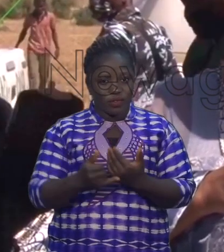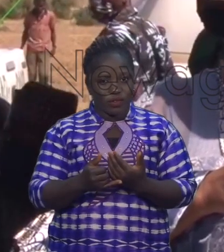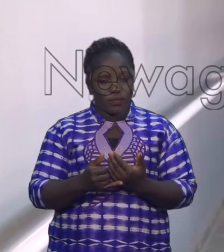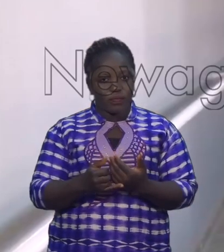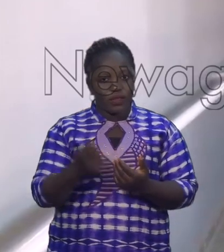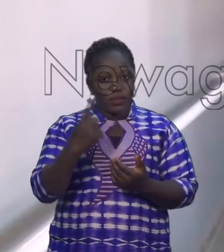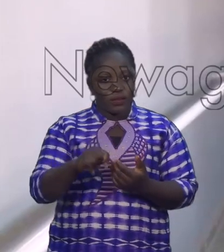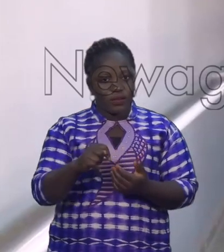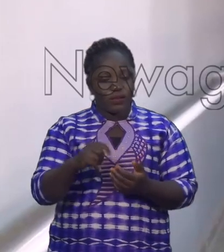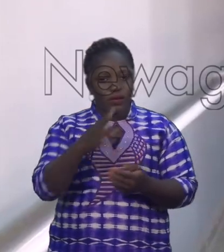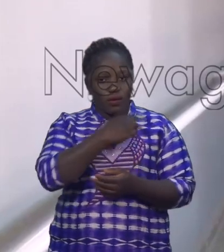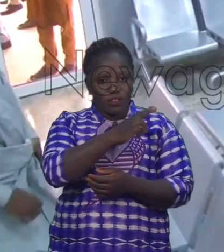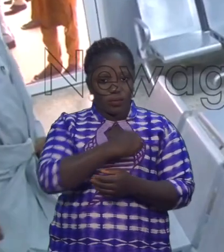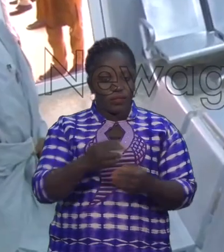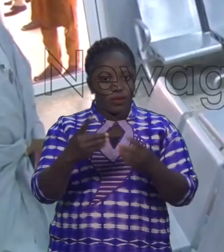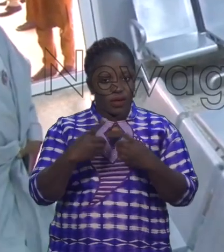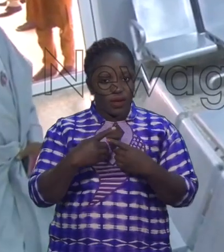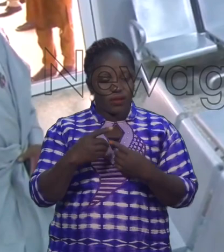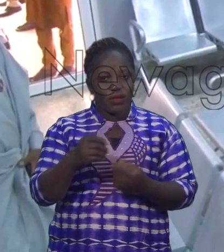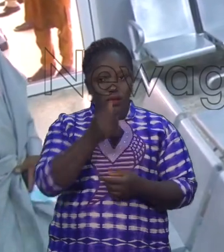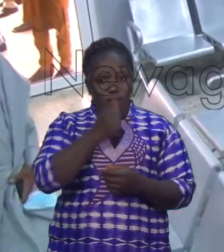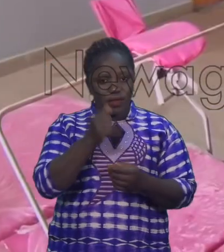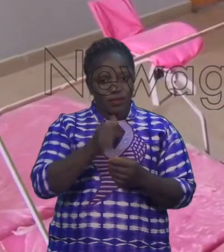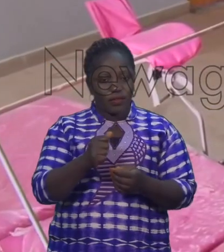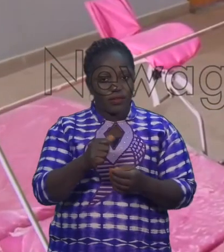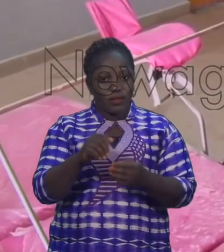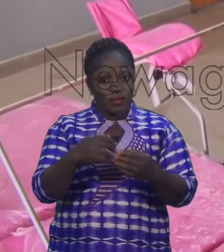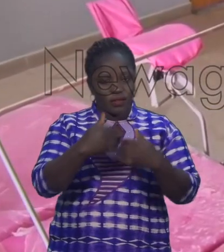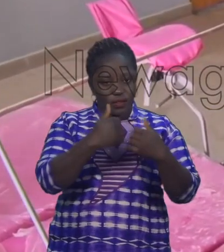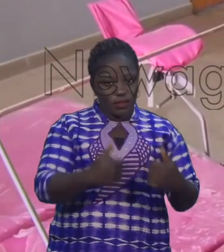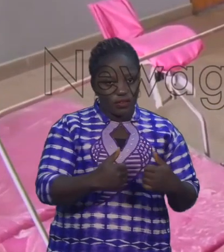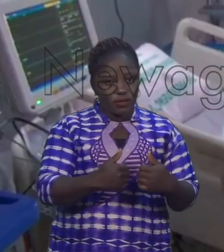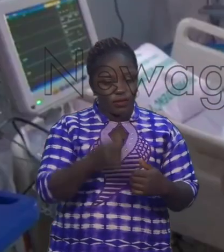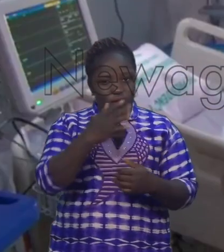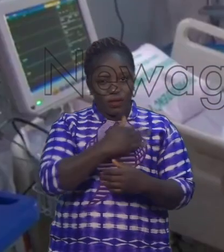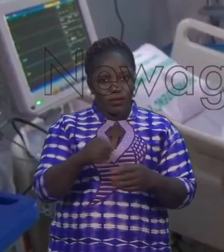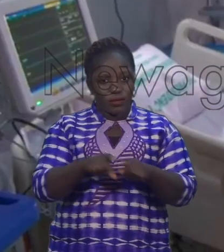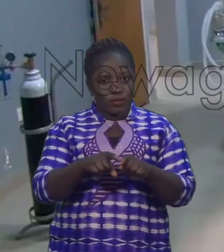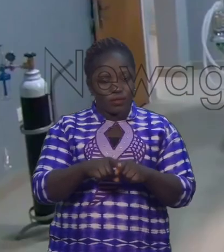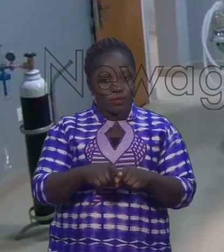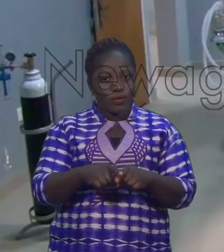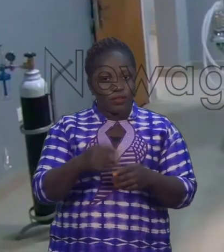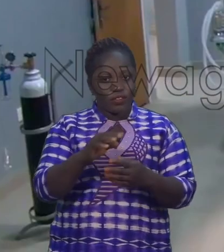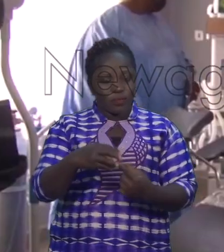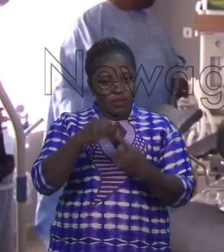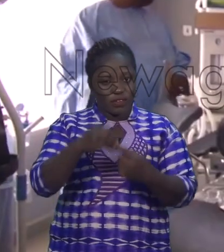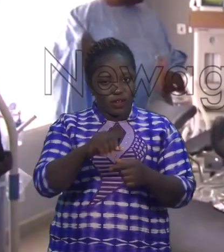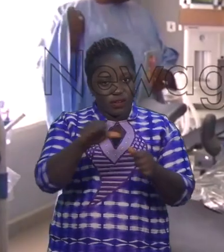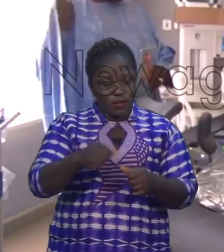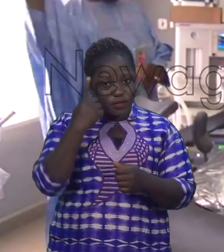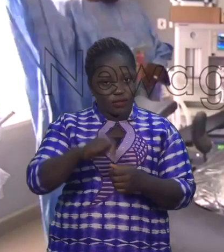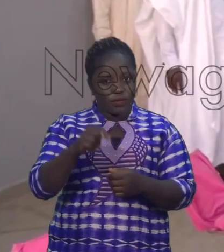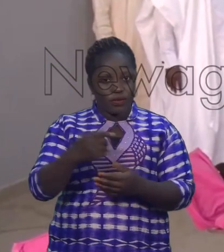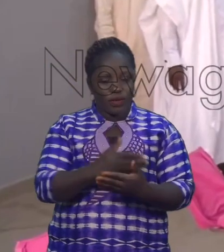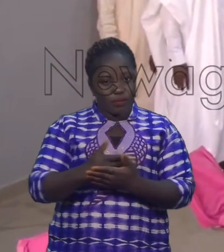the newly commissioned hospital has adequate facilities such as private ward, intensive care unit for babies and mothers, a standby ambulance,